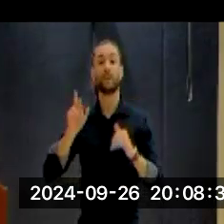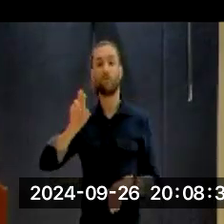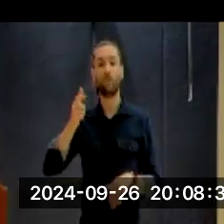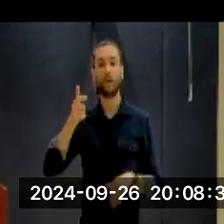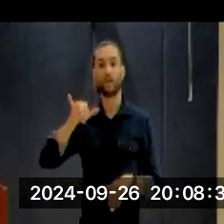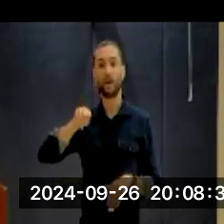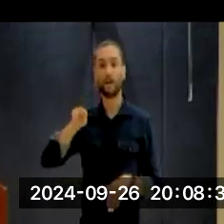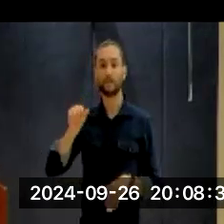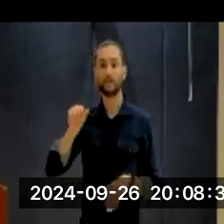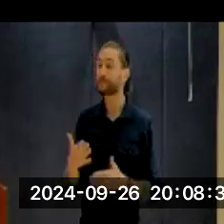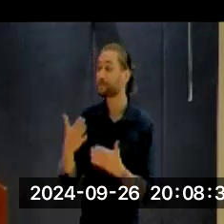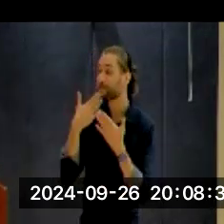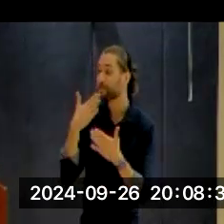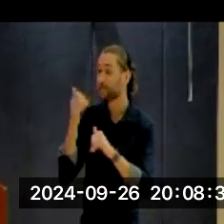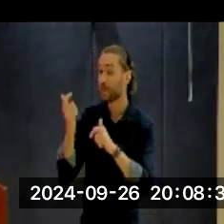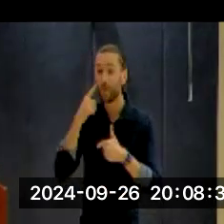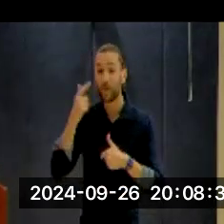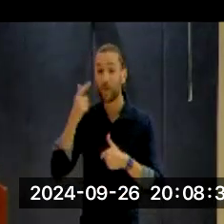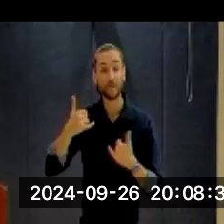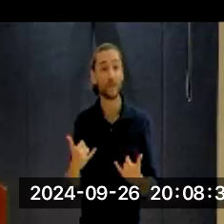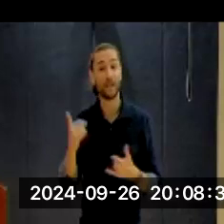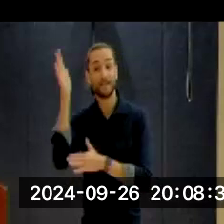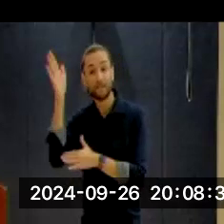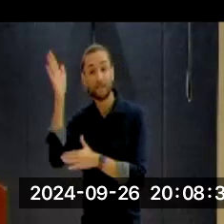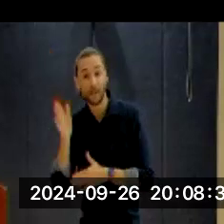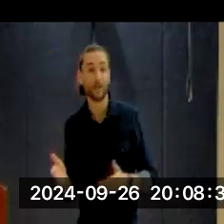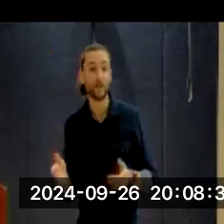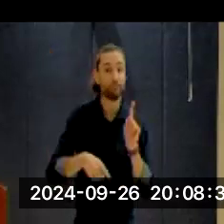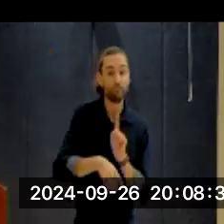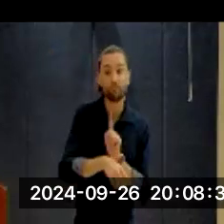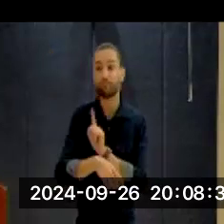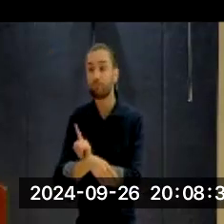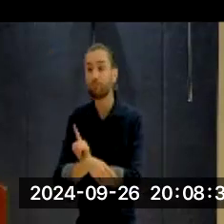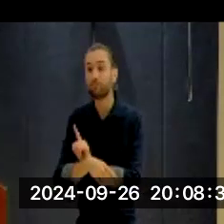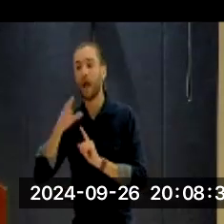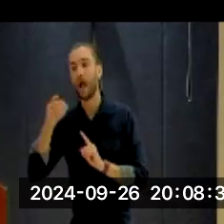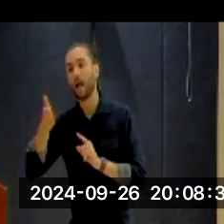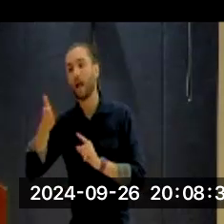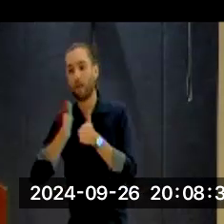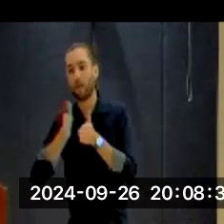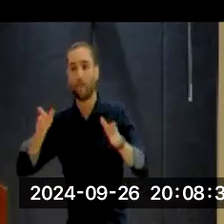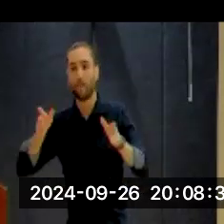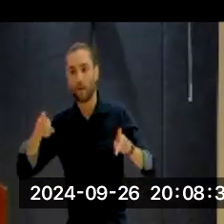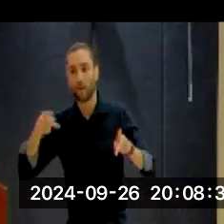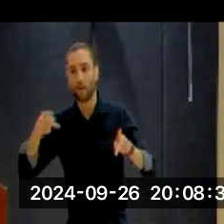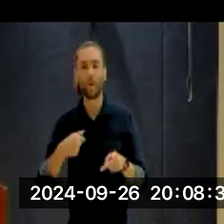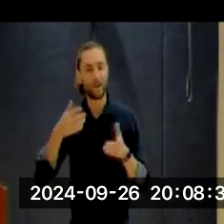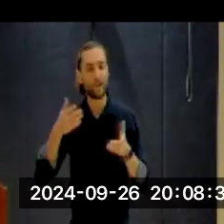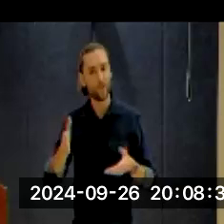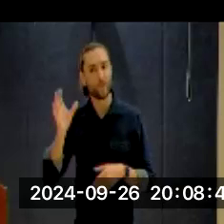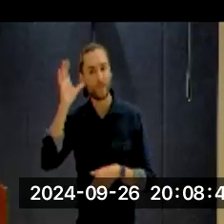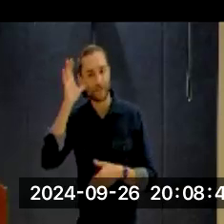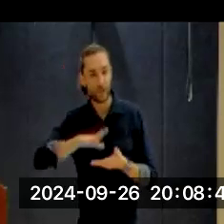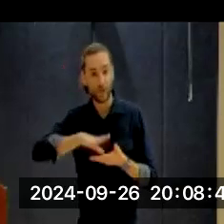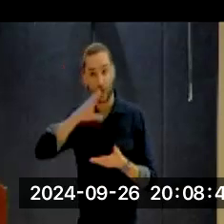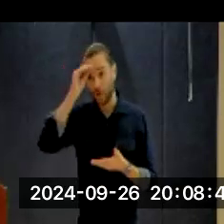everybody for being here today and the speakers, the presenters, but most importantly, the public. You know, again, we're here to really listen and learn. And I think I've learned a